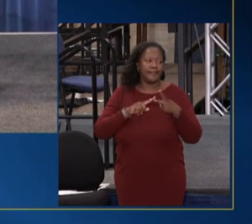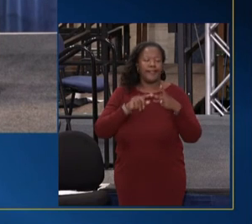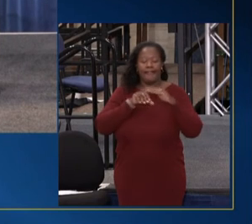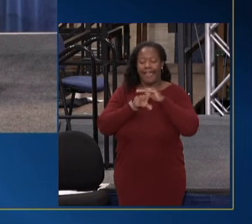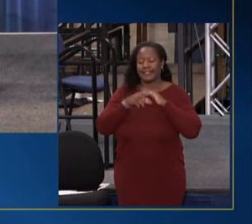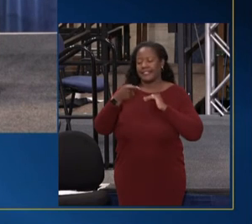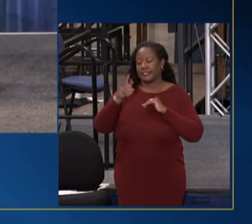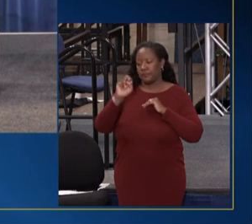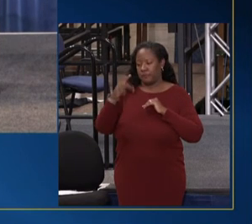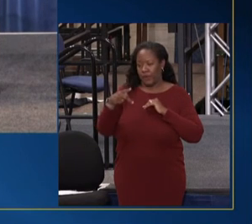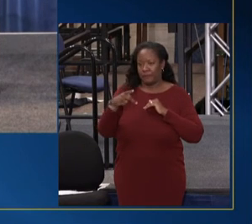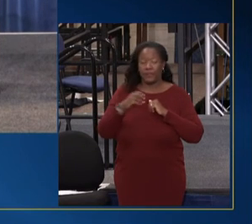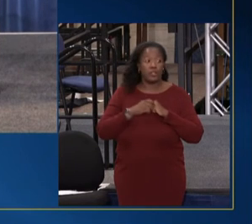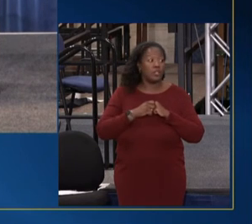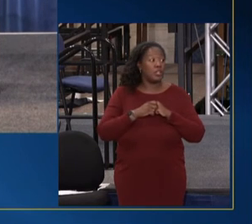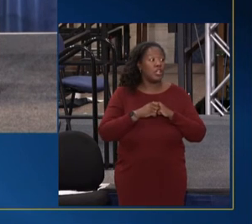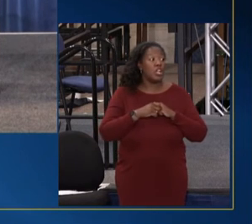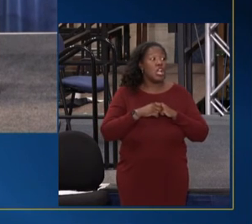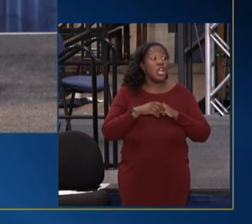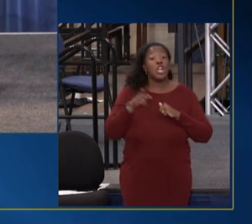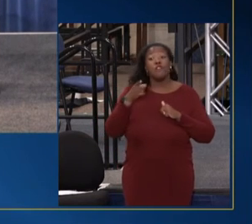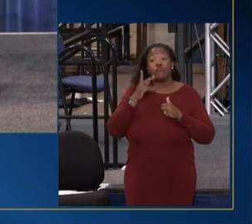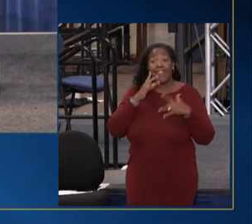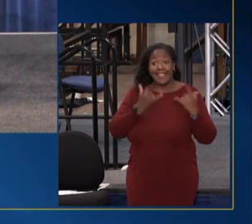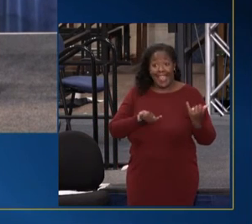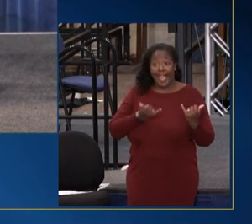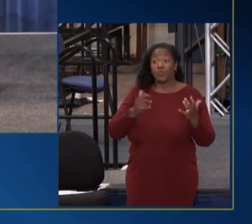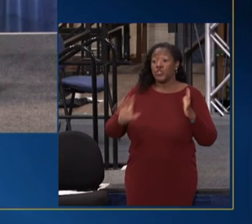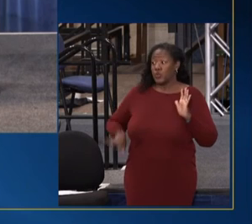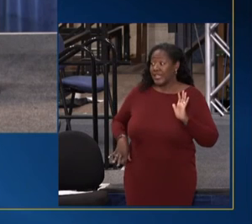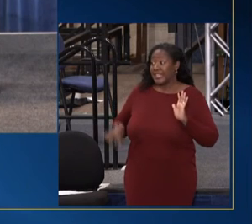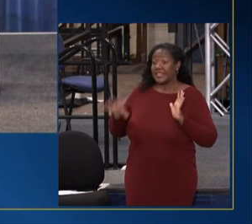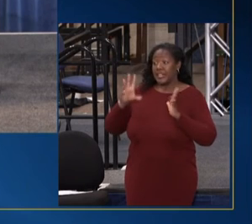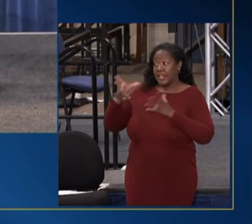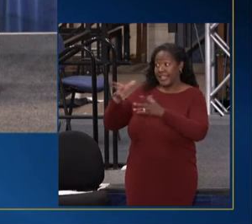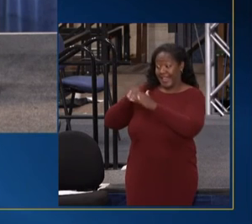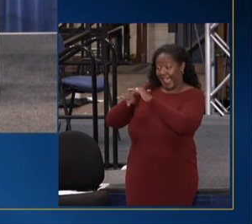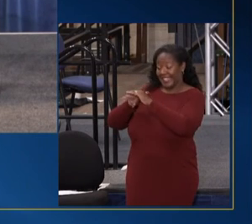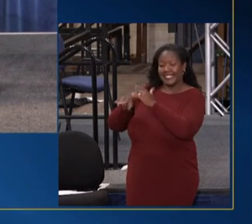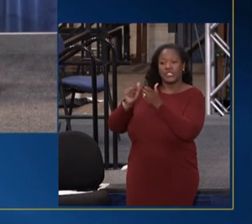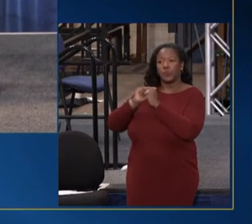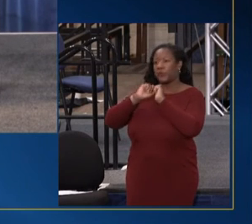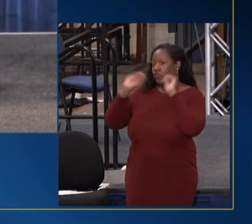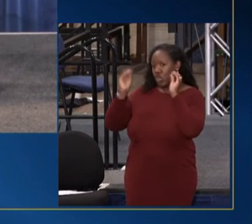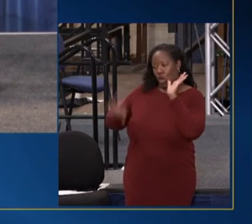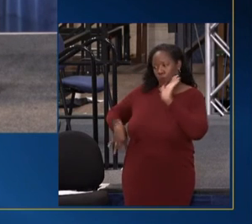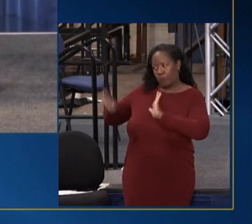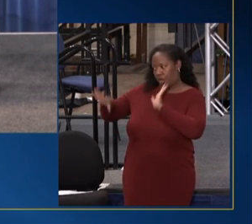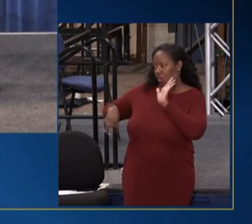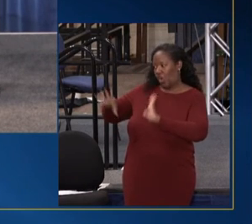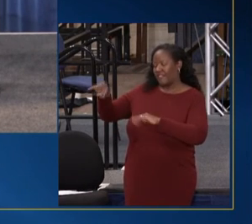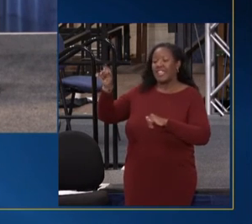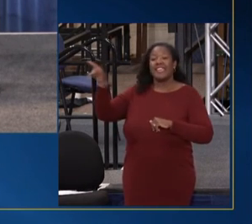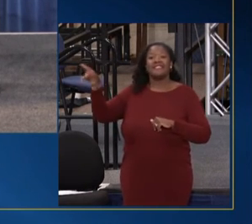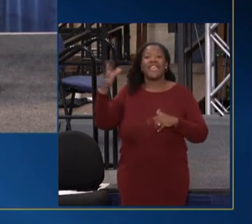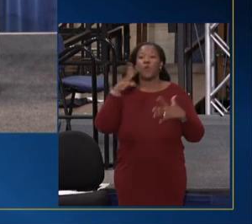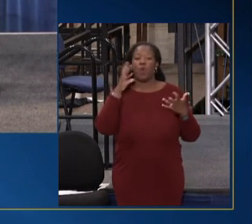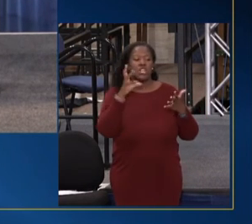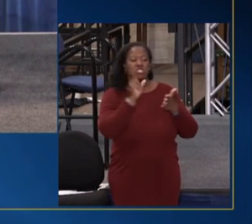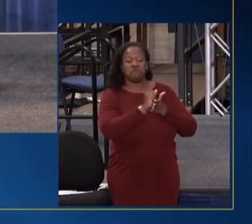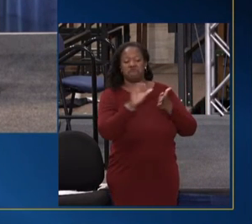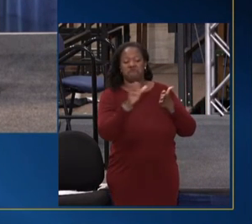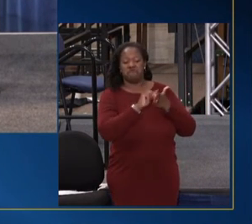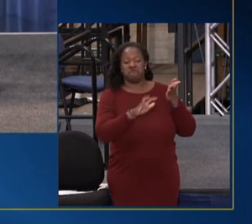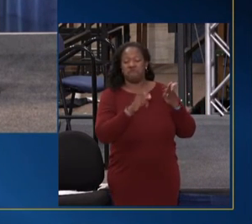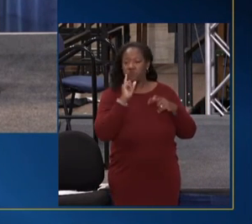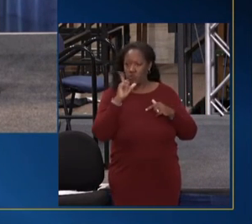So you can get those things for with no out-of-pocket right. cost because of the ACA. Yeah. Yeah. So they went, nope, strike all that down. And